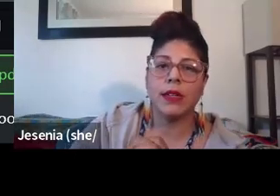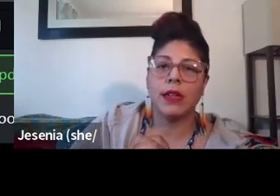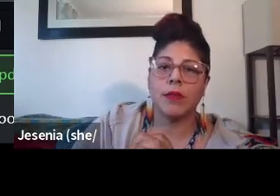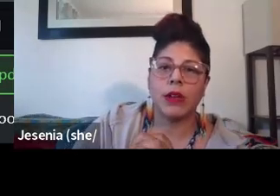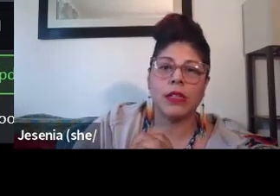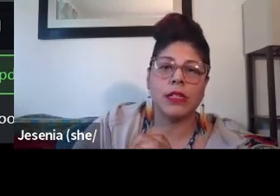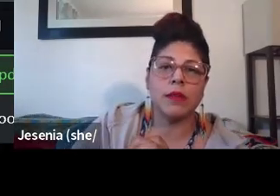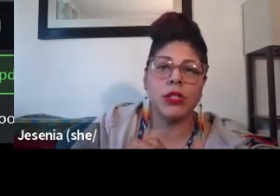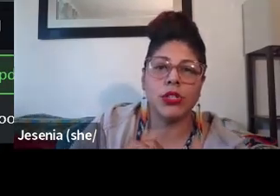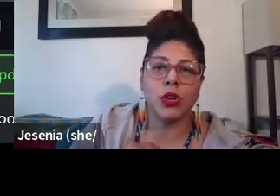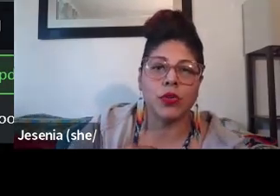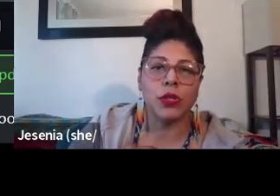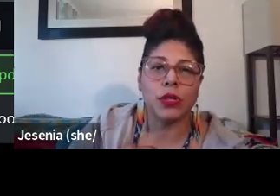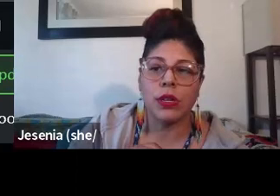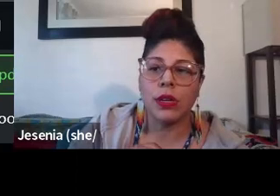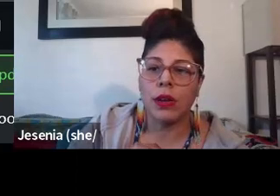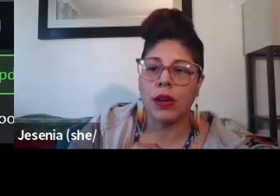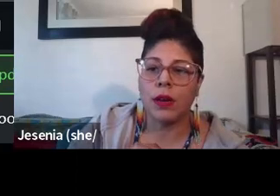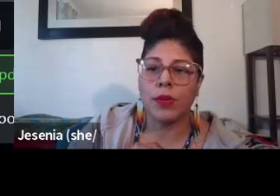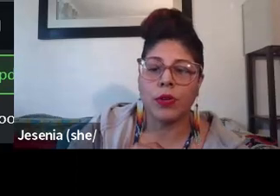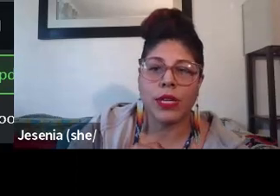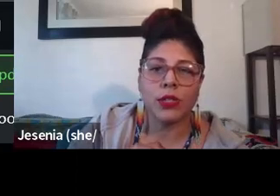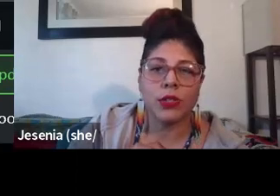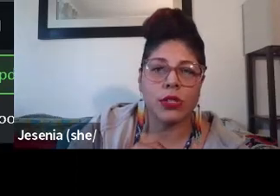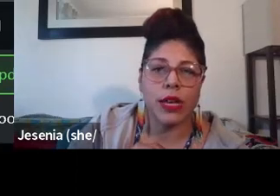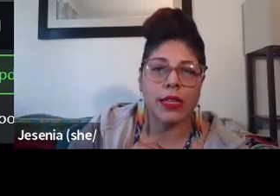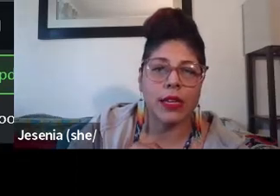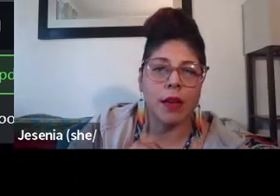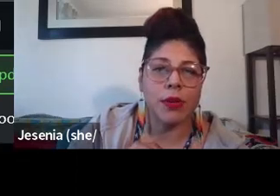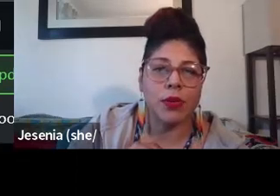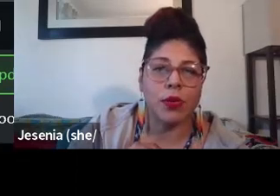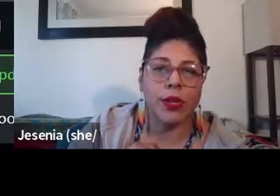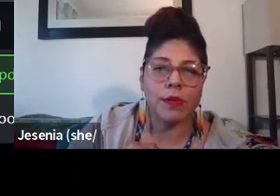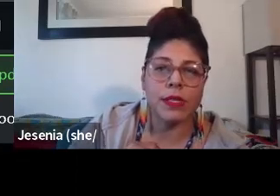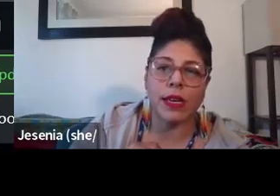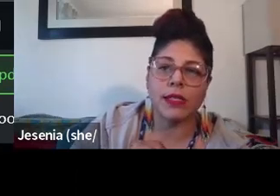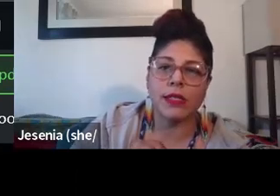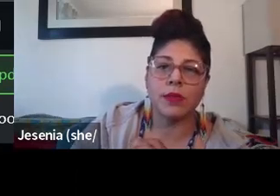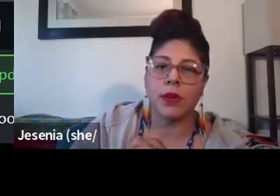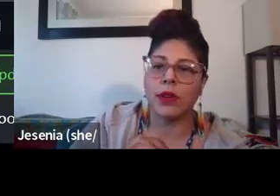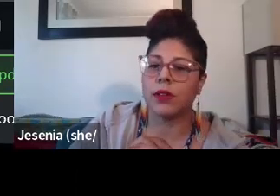this event or in the chat, hopefully. You can go to